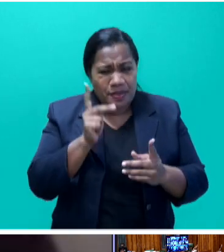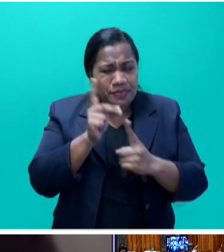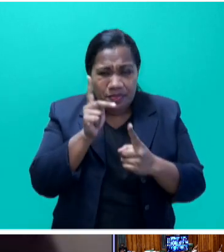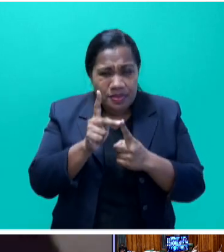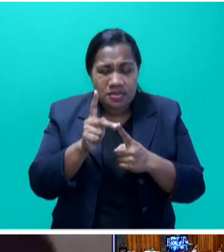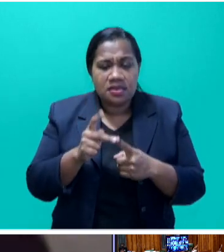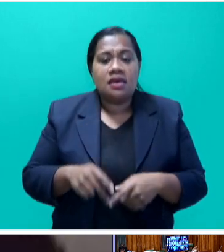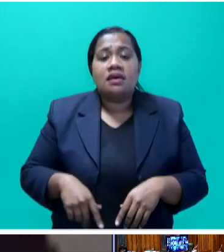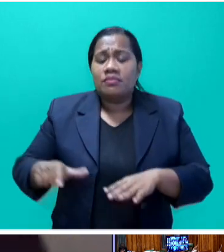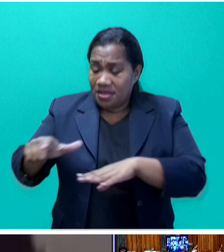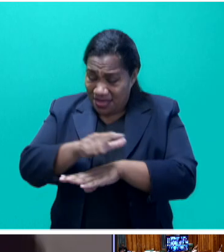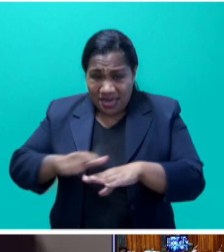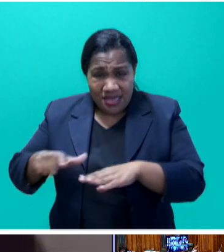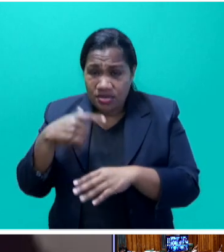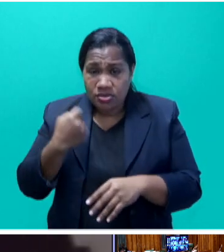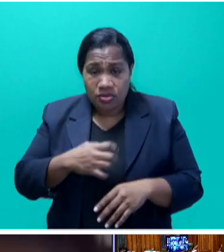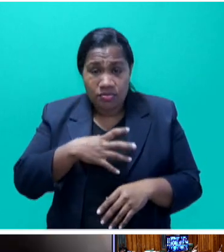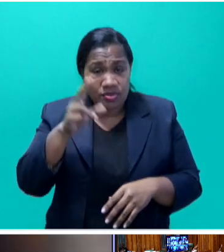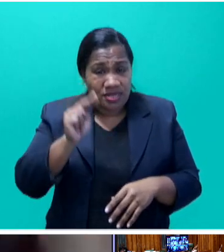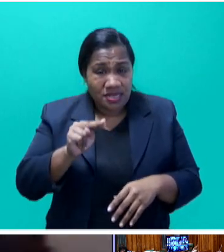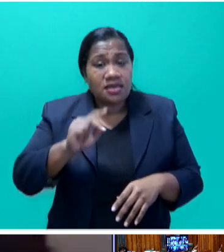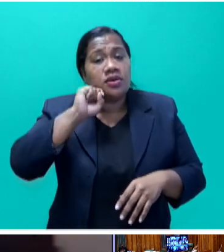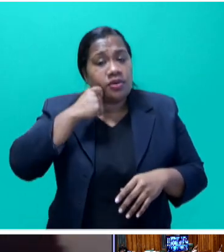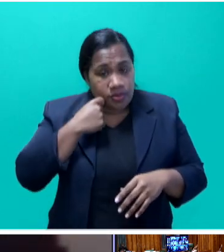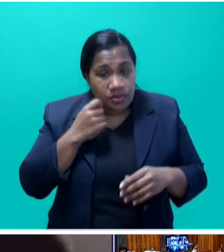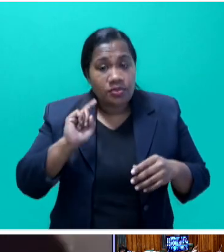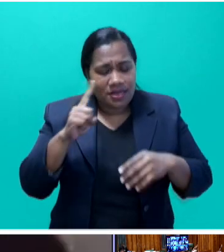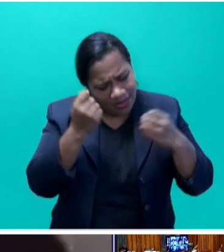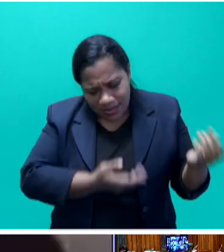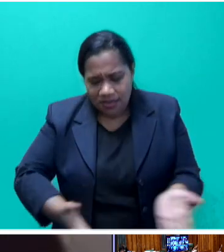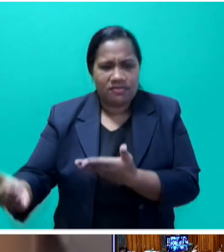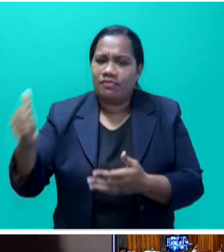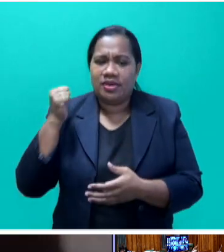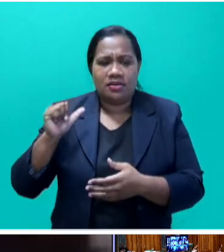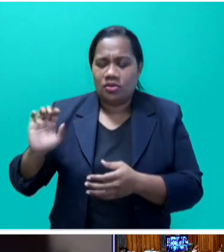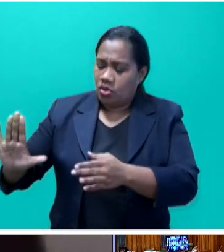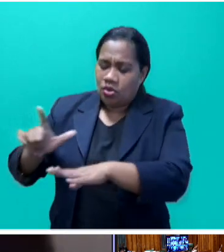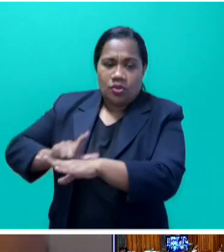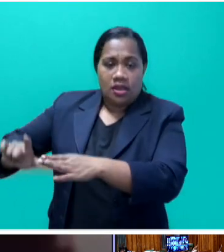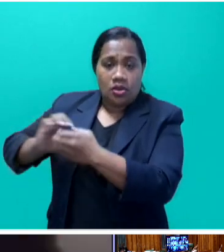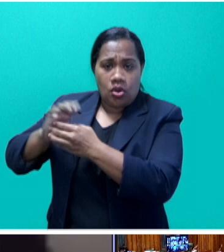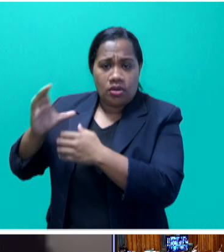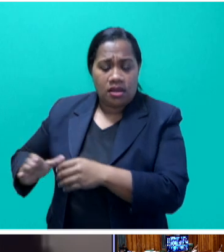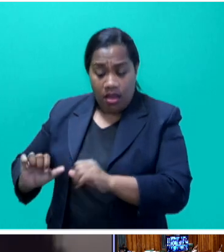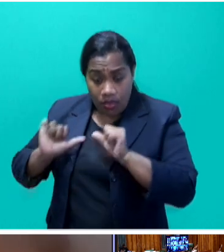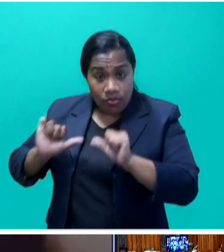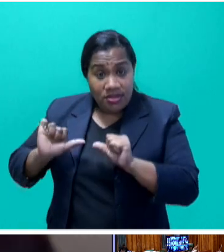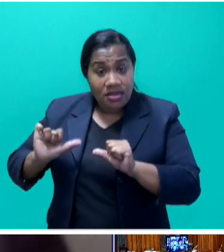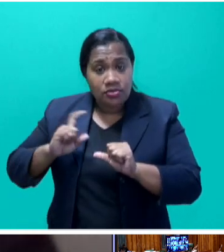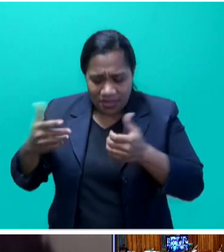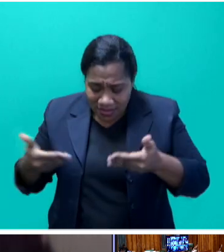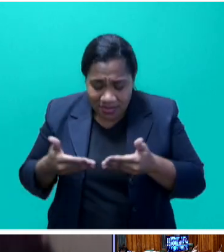is no longer required for its original purpose, it must be returned to the landowners. This protection was introduced in